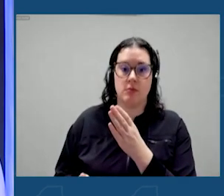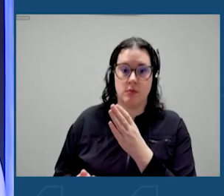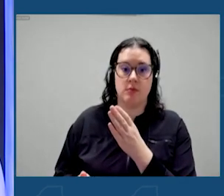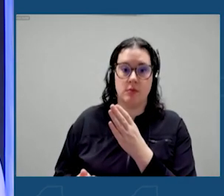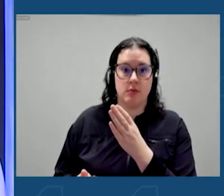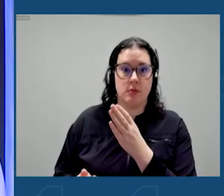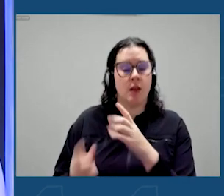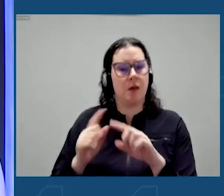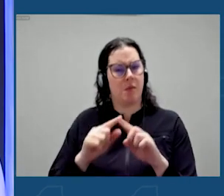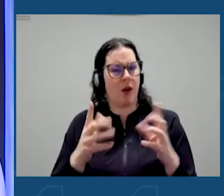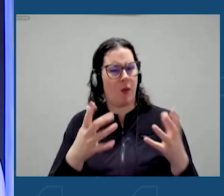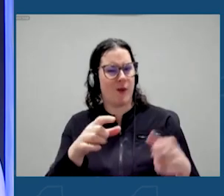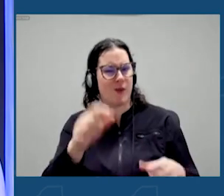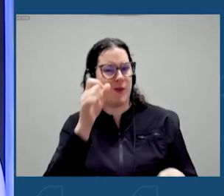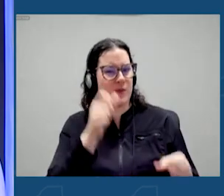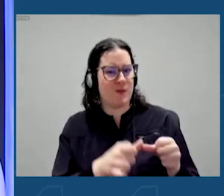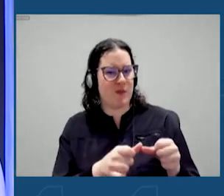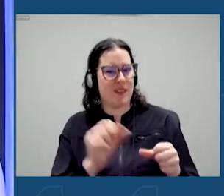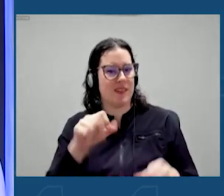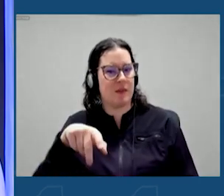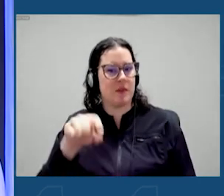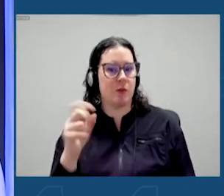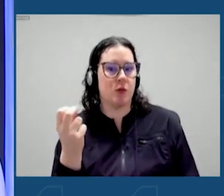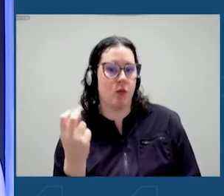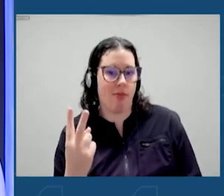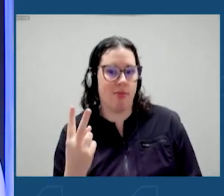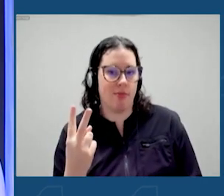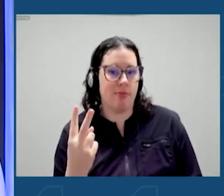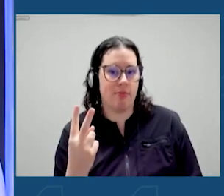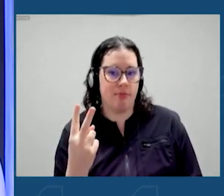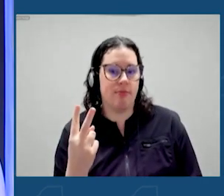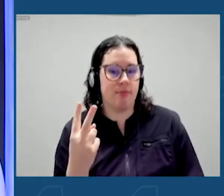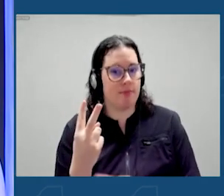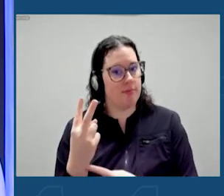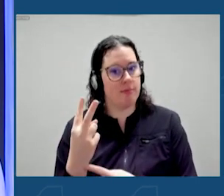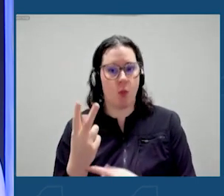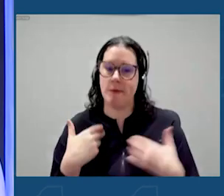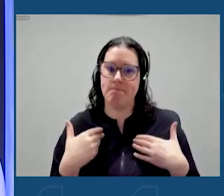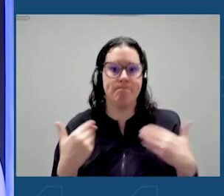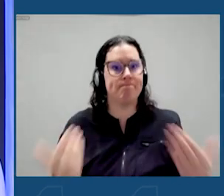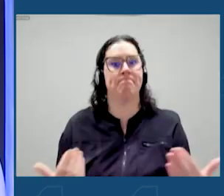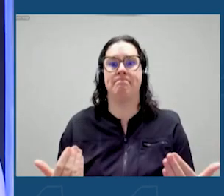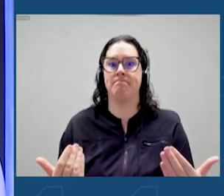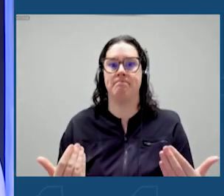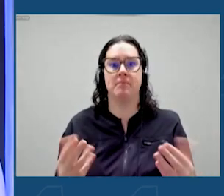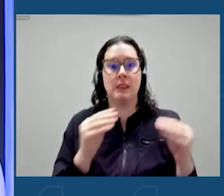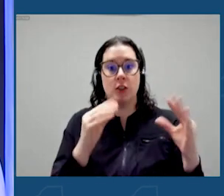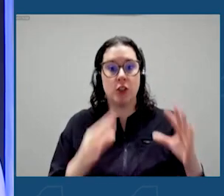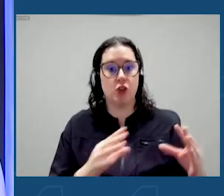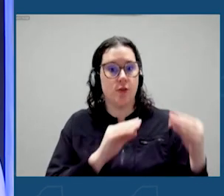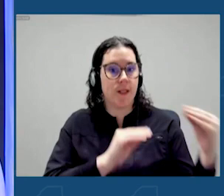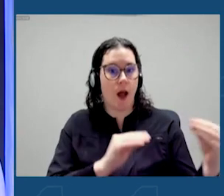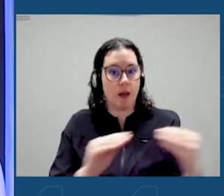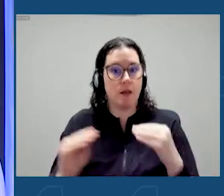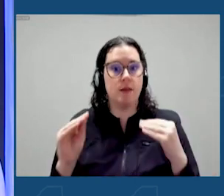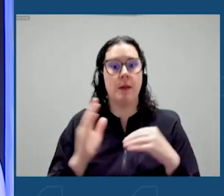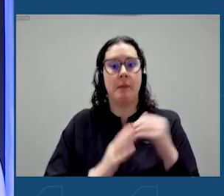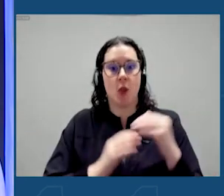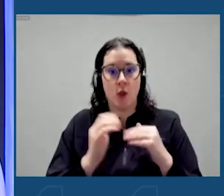But I want you to also remember September 12th. We got up. Teachers taught, builders